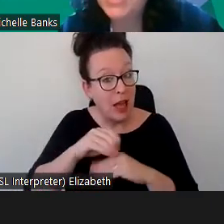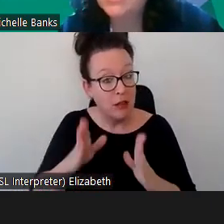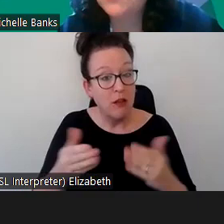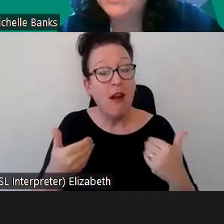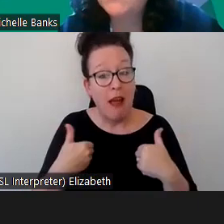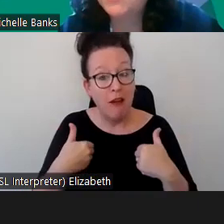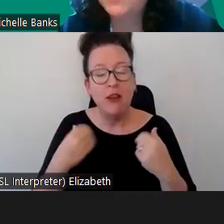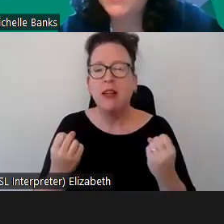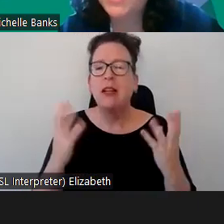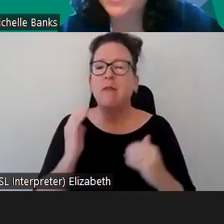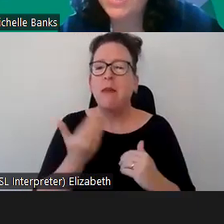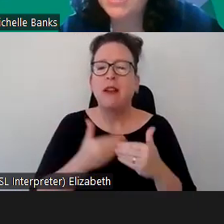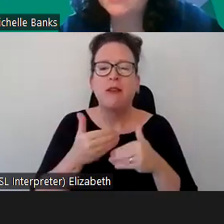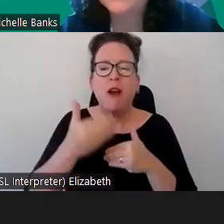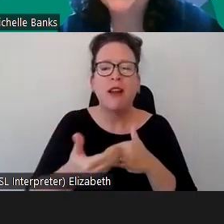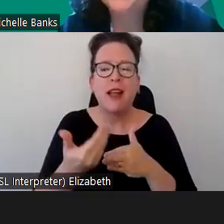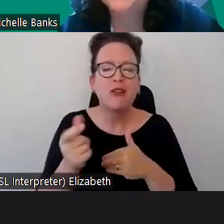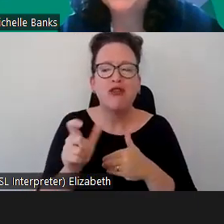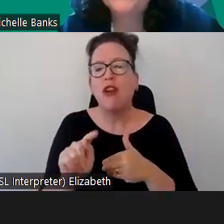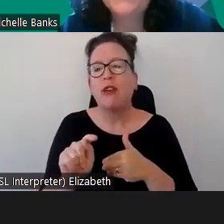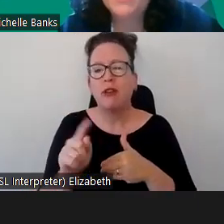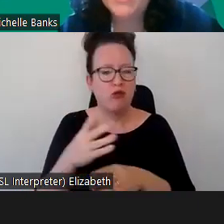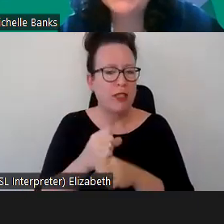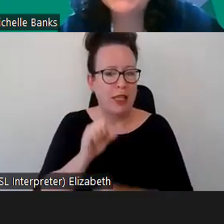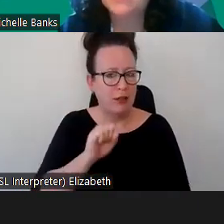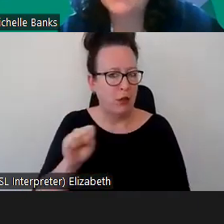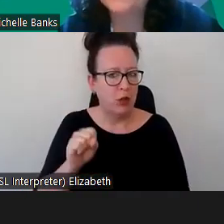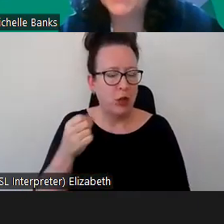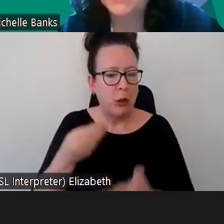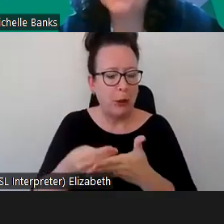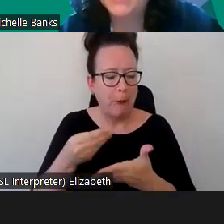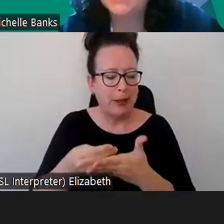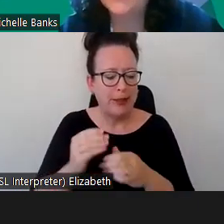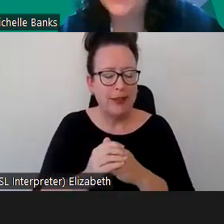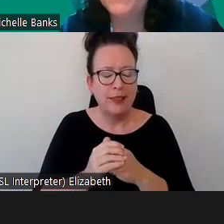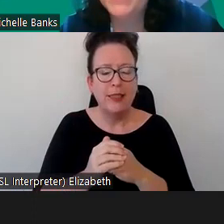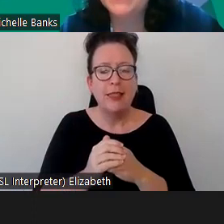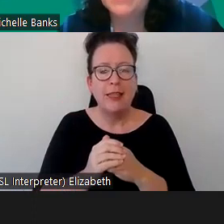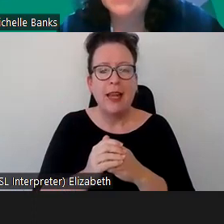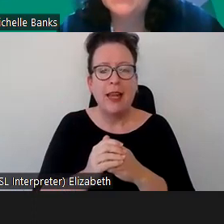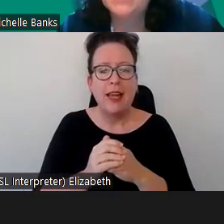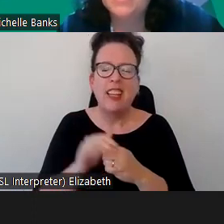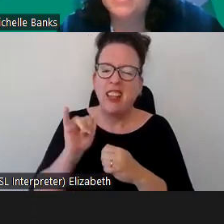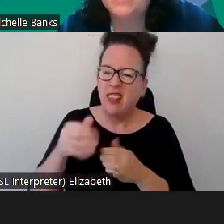our NextGeners receive Social Security, and it can be a little bit